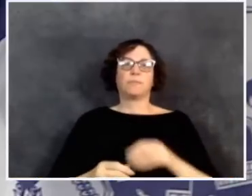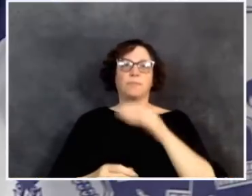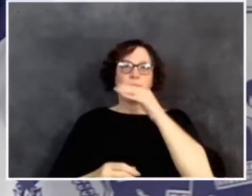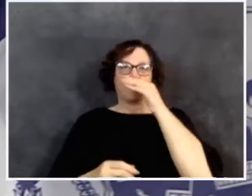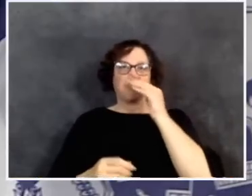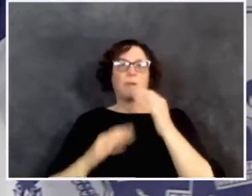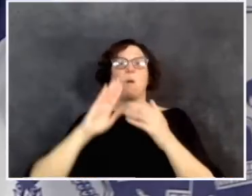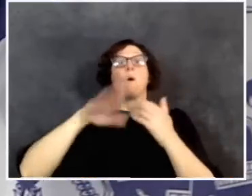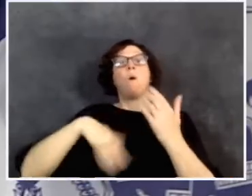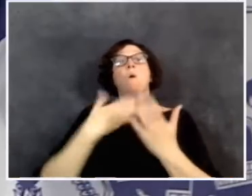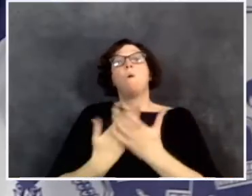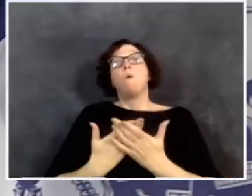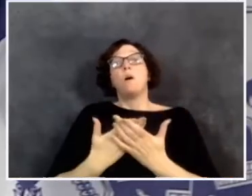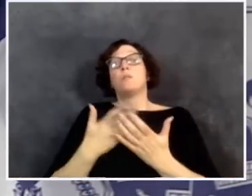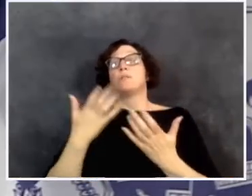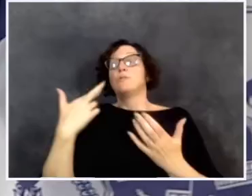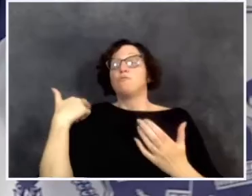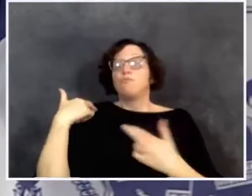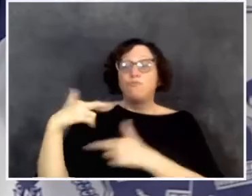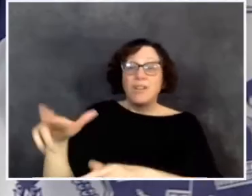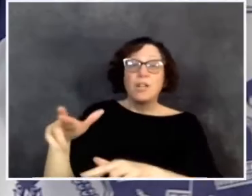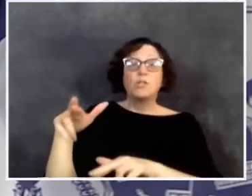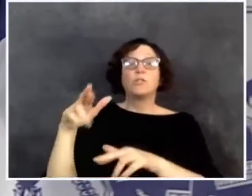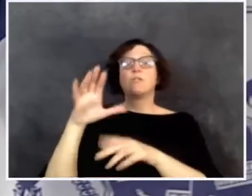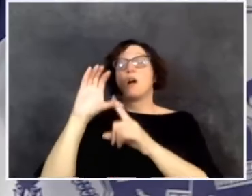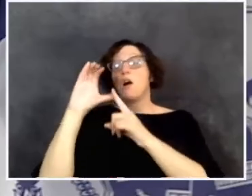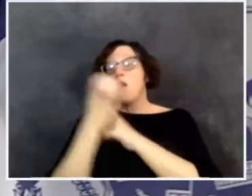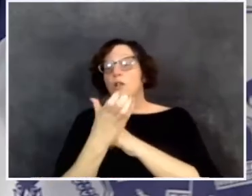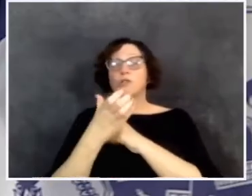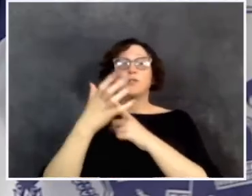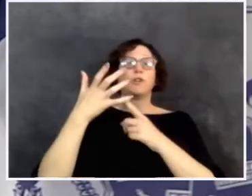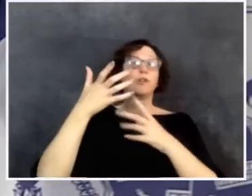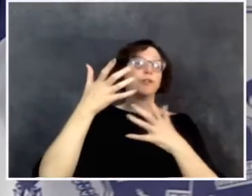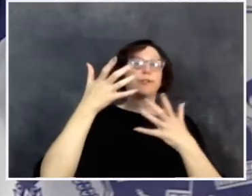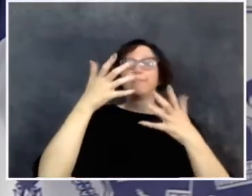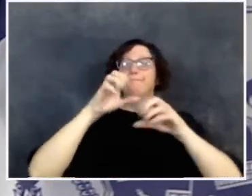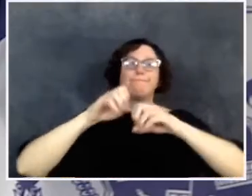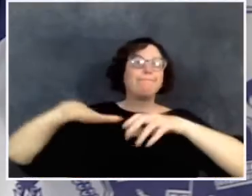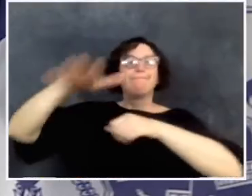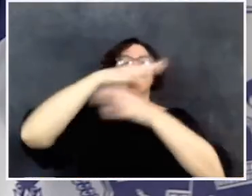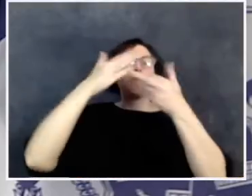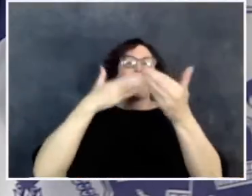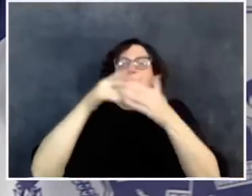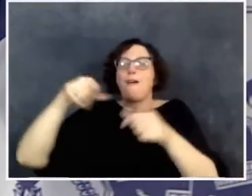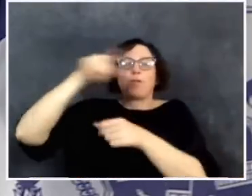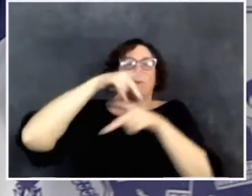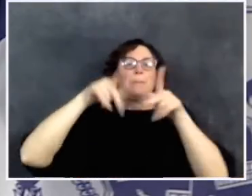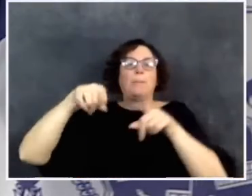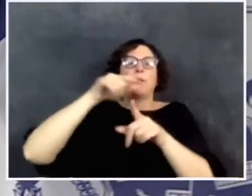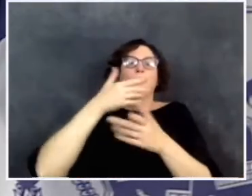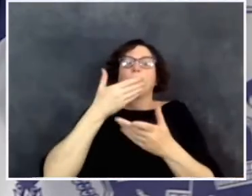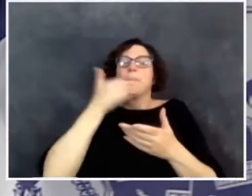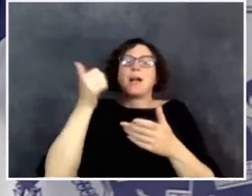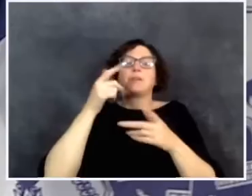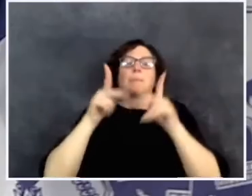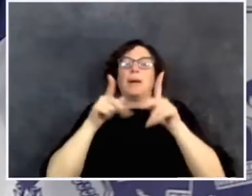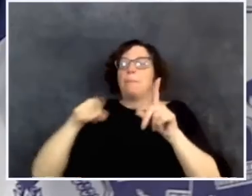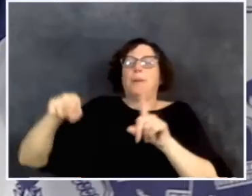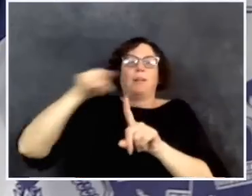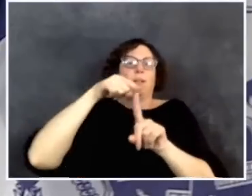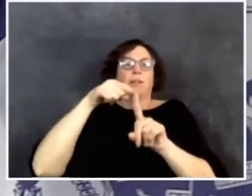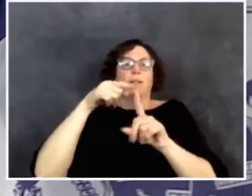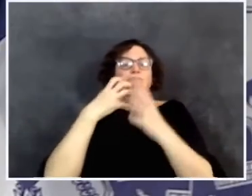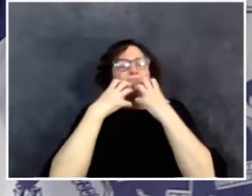elders. They're the ones who are in danger. If we don't follow these rules, you know who's going to suffer? Folks in their 60s,